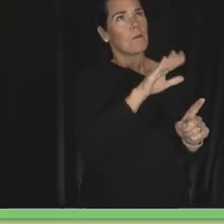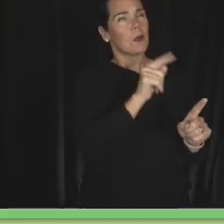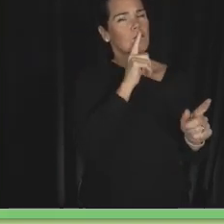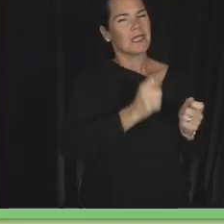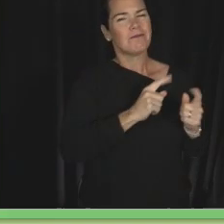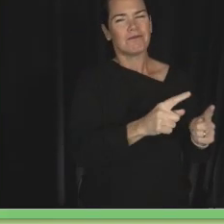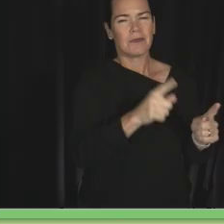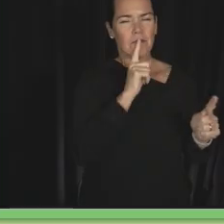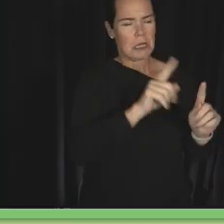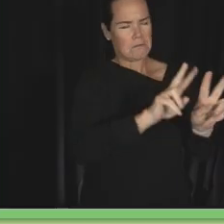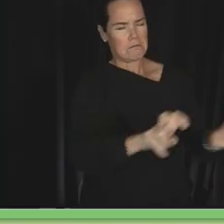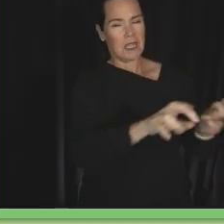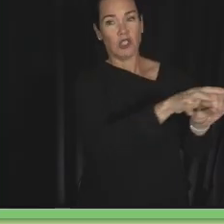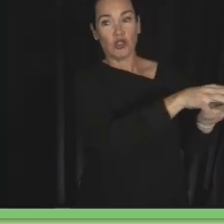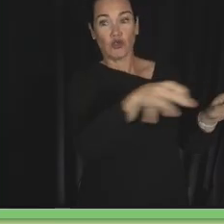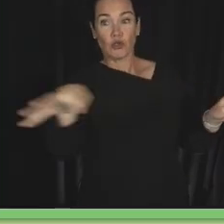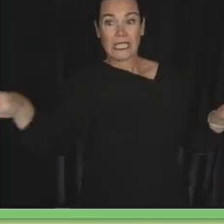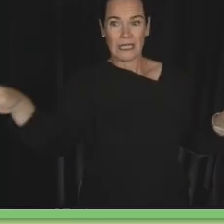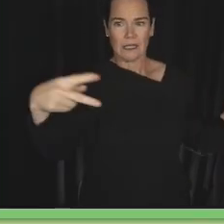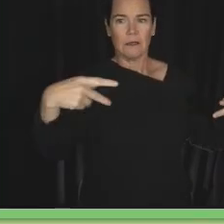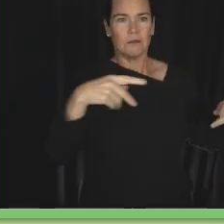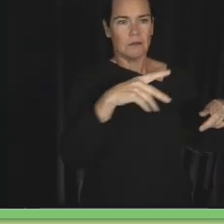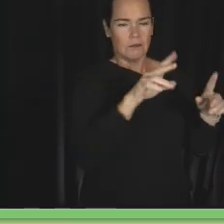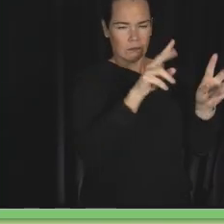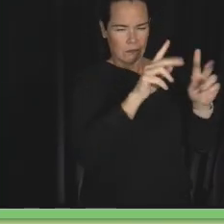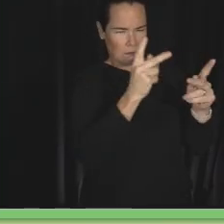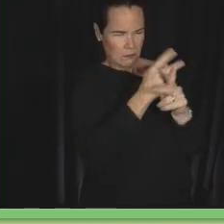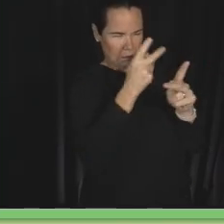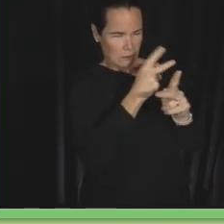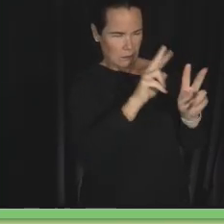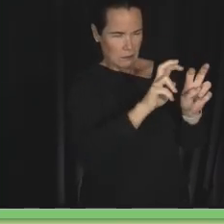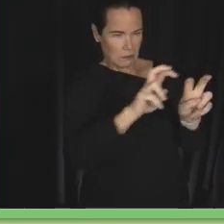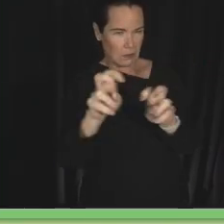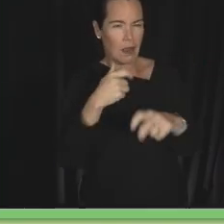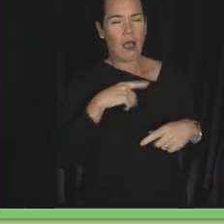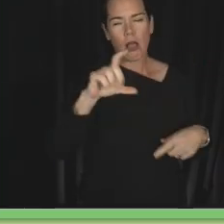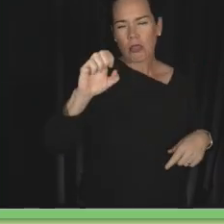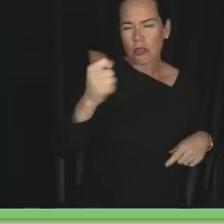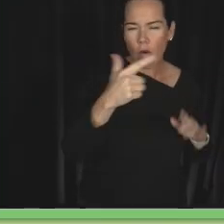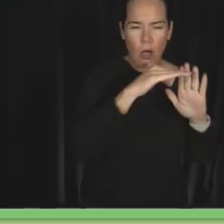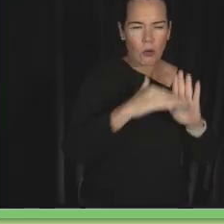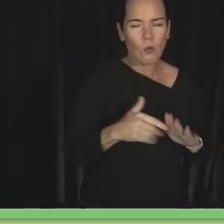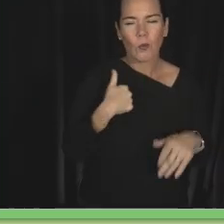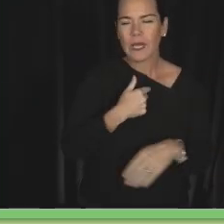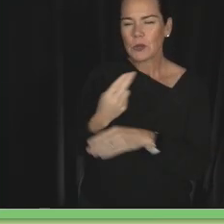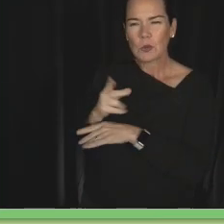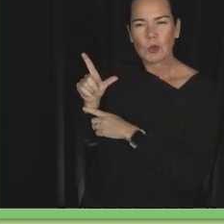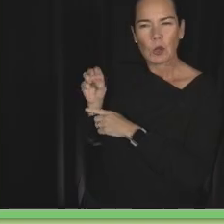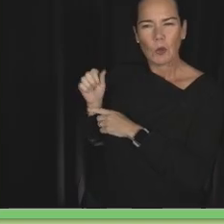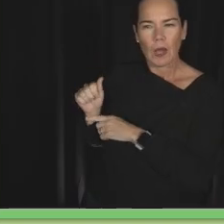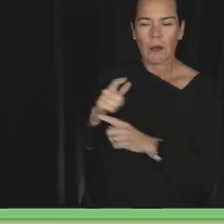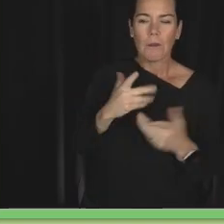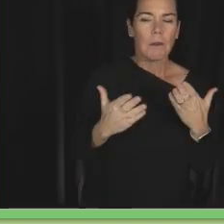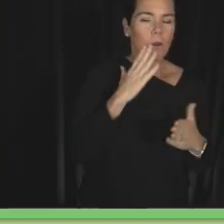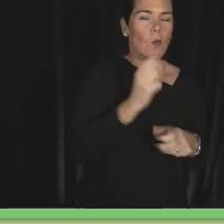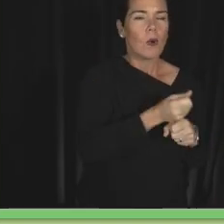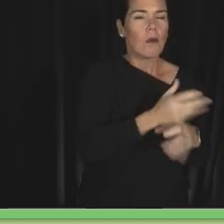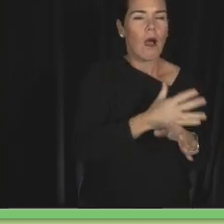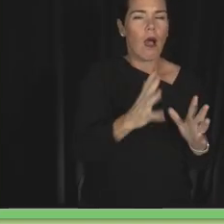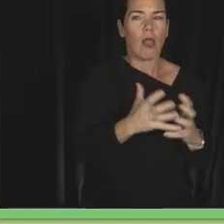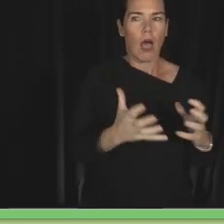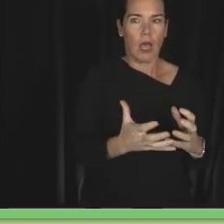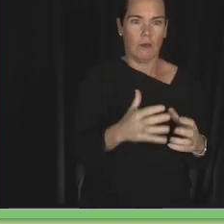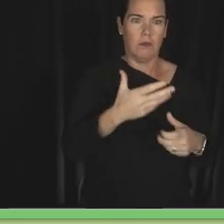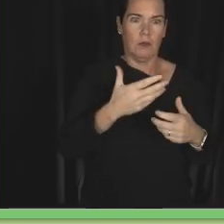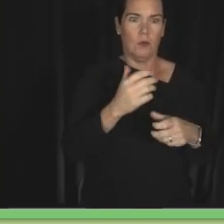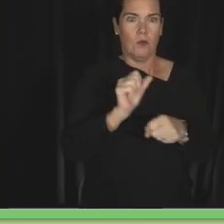string processing, because we do all that enrichment, filtering, log processing inside of Lua, and maybe that would cause a bunch of load as Fluent